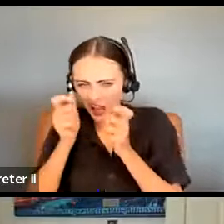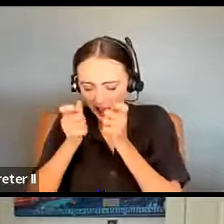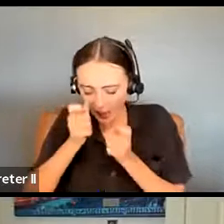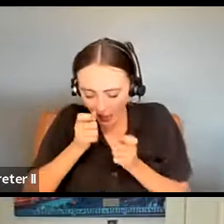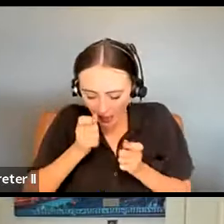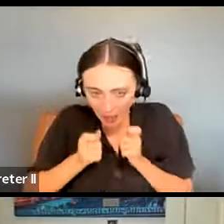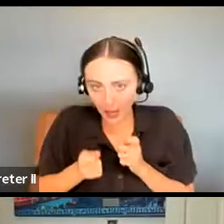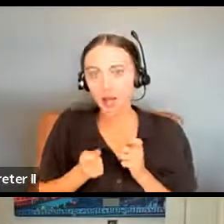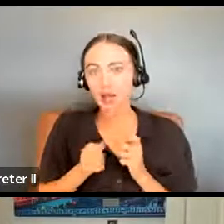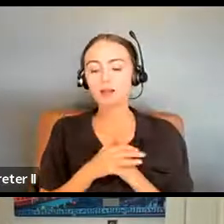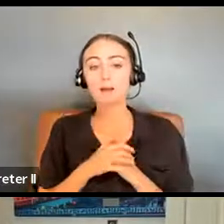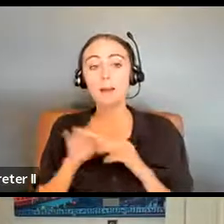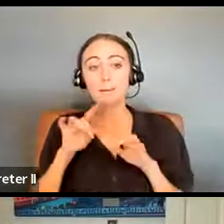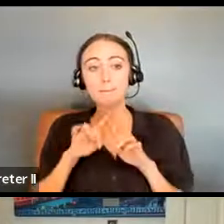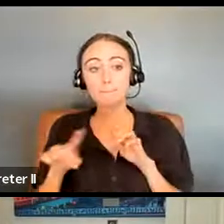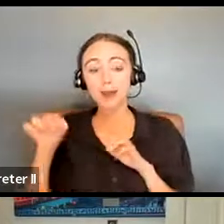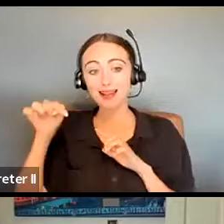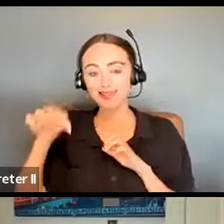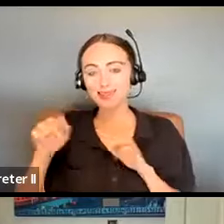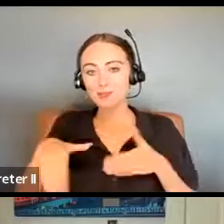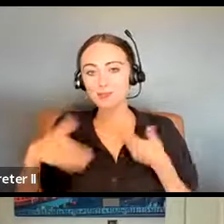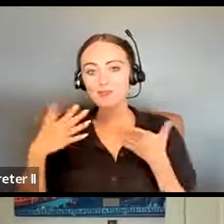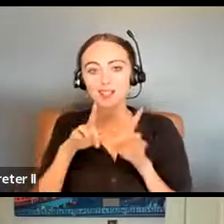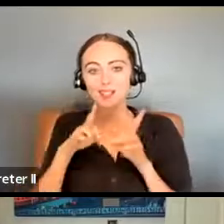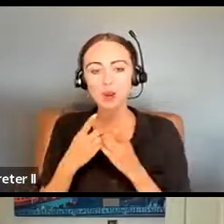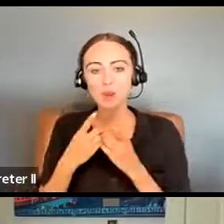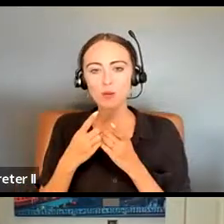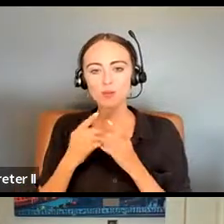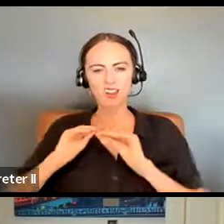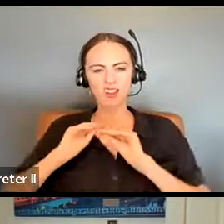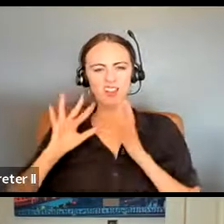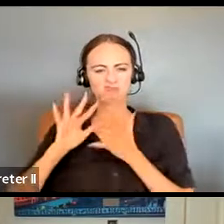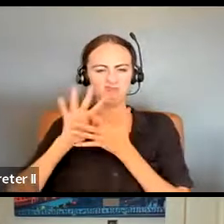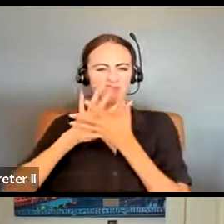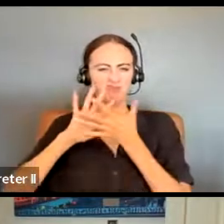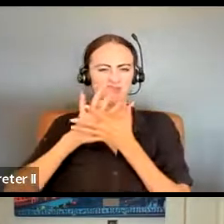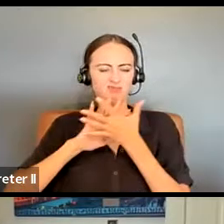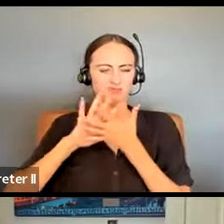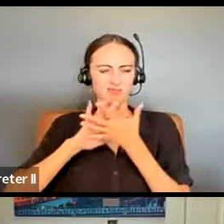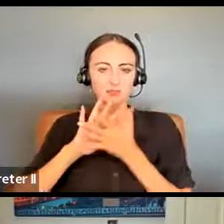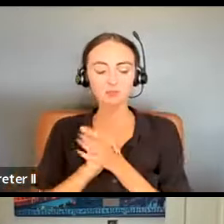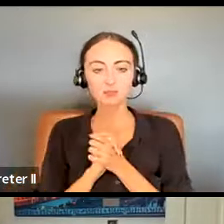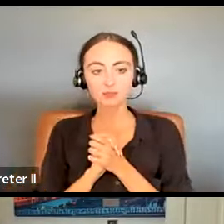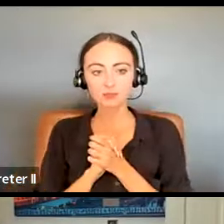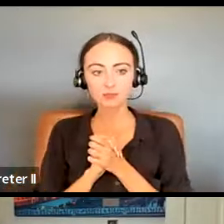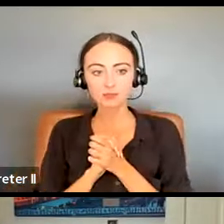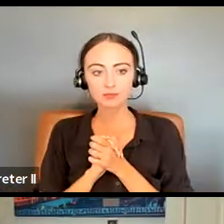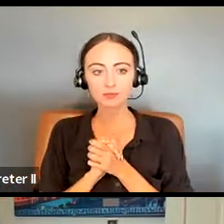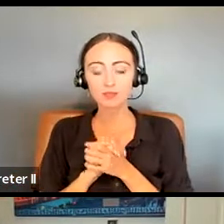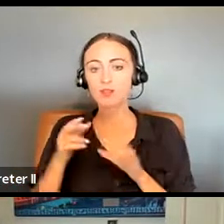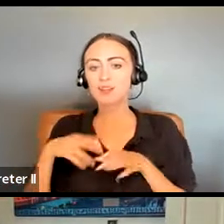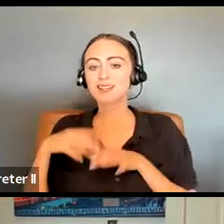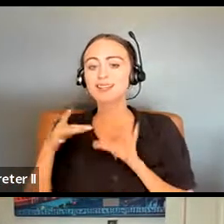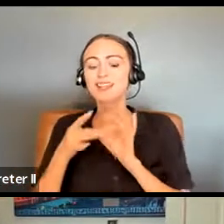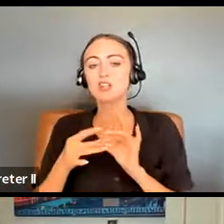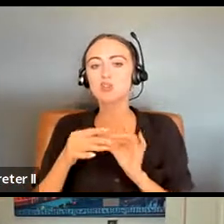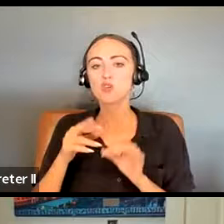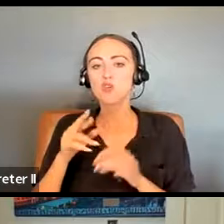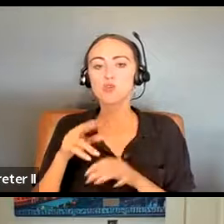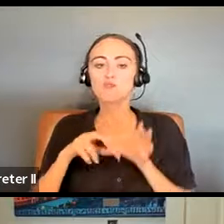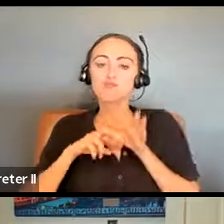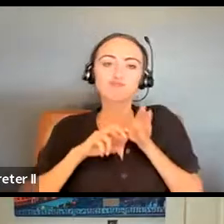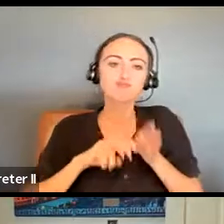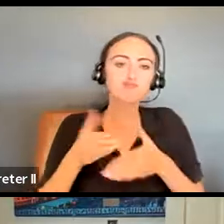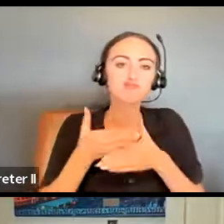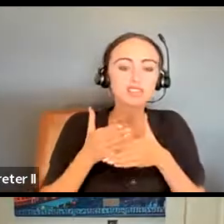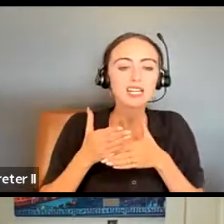permanent legislation moves through. But this gives the department, clears up that ambiguity and closes that loophole for them on the ride-based app side, which is really